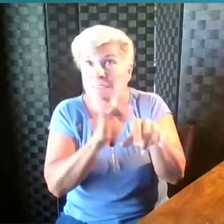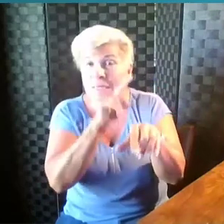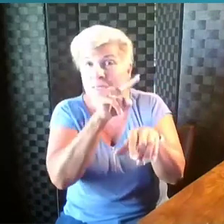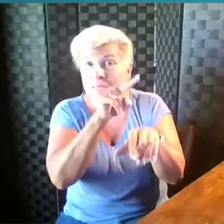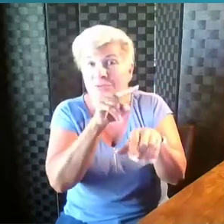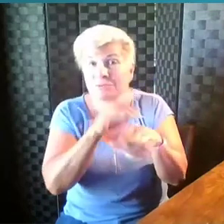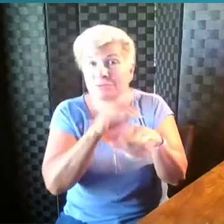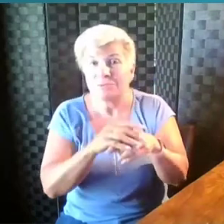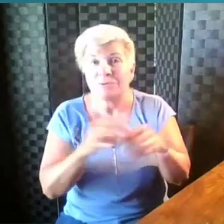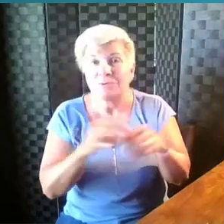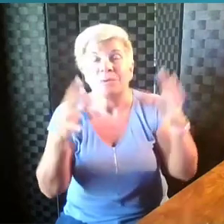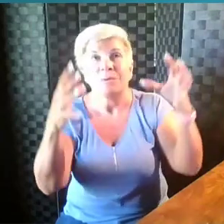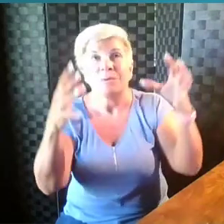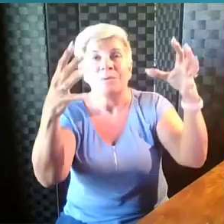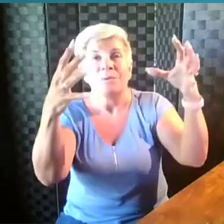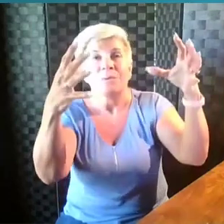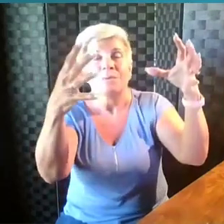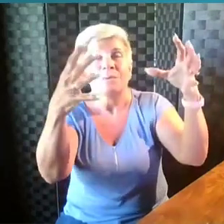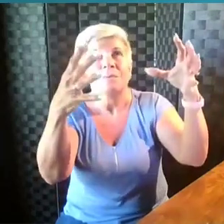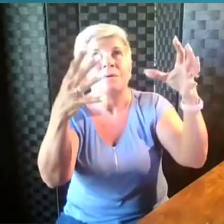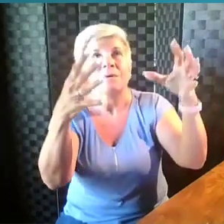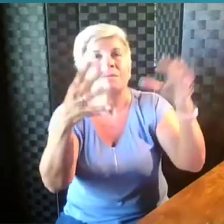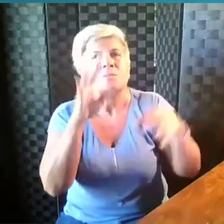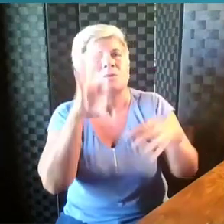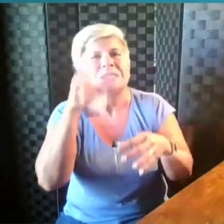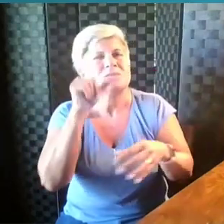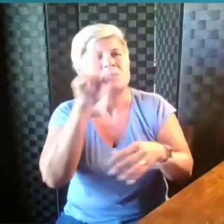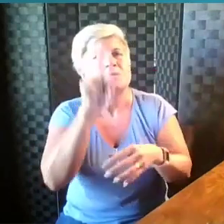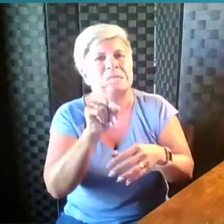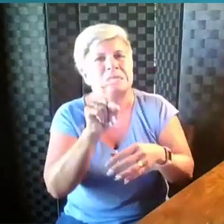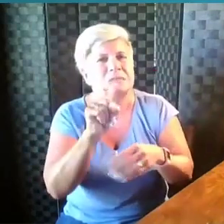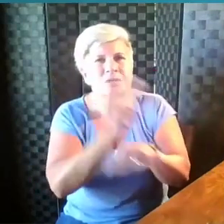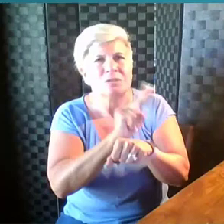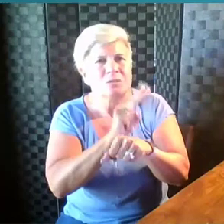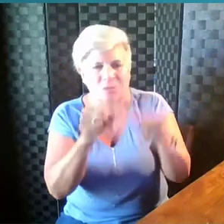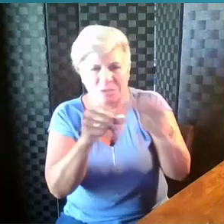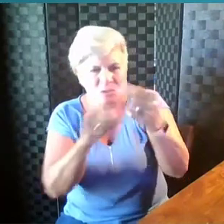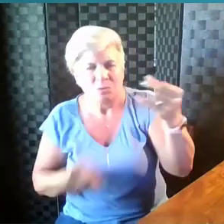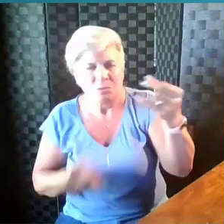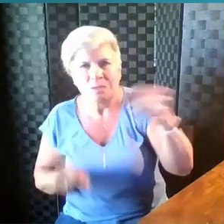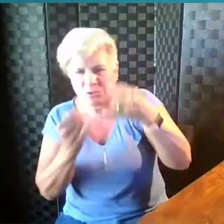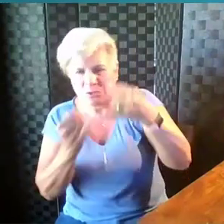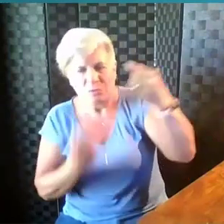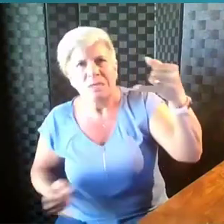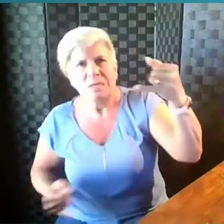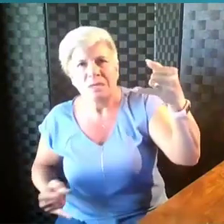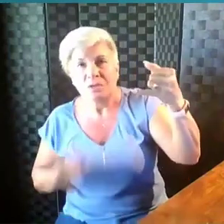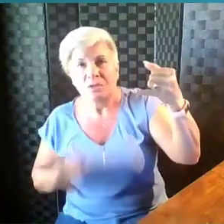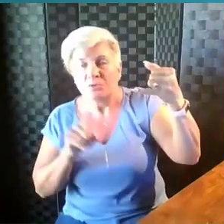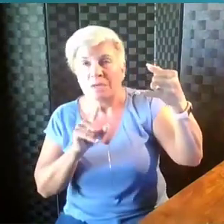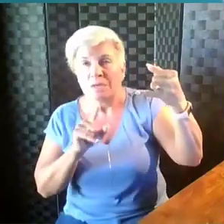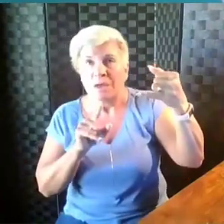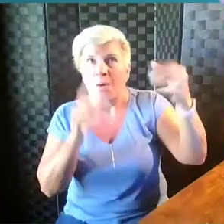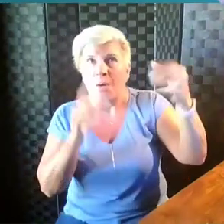Pretend that you do not need to use the string anymore. You can actually hold the balloon between your